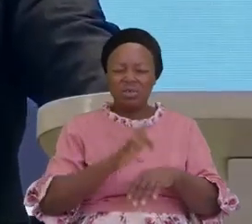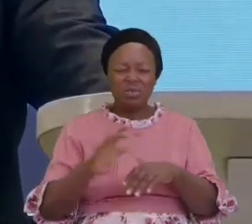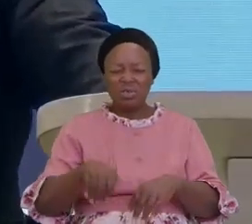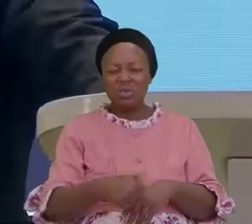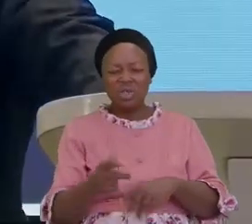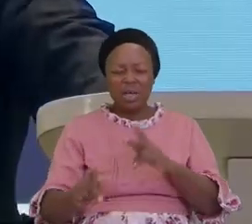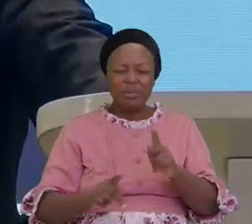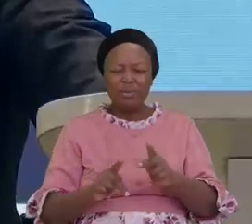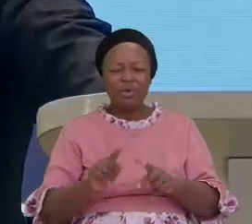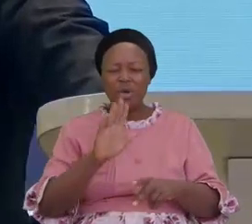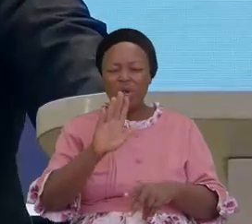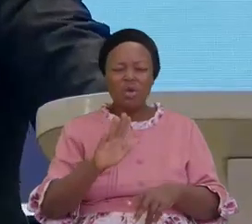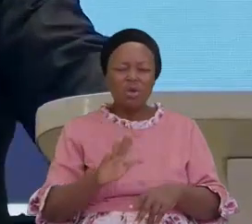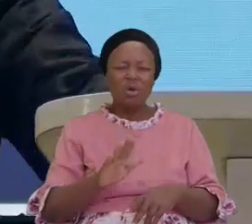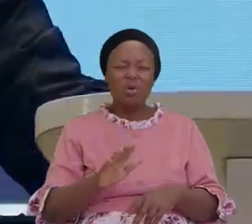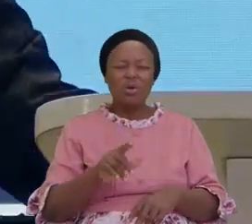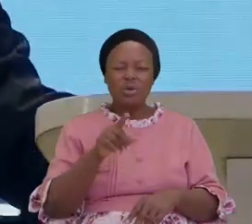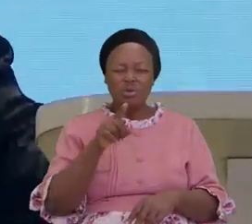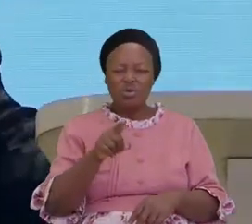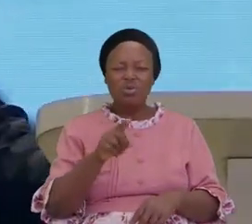your walking everywhere,